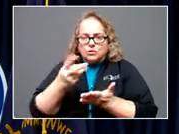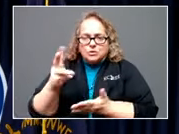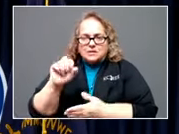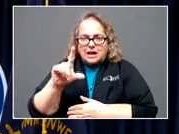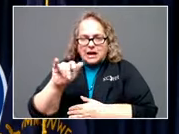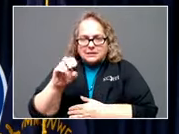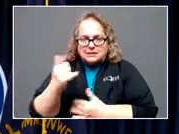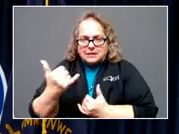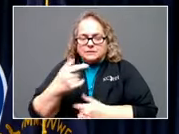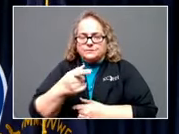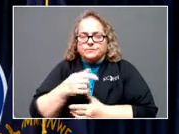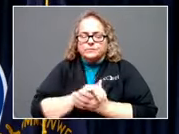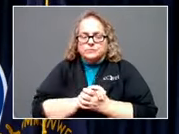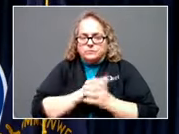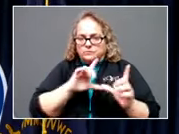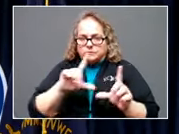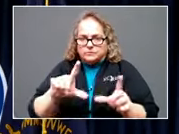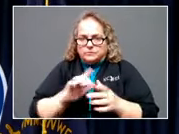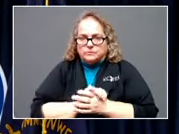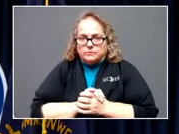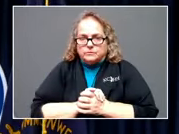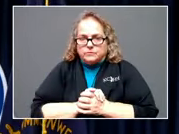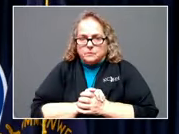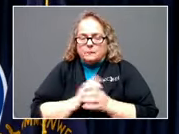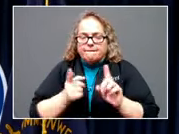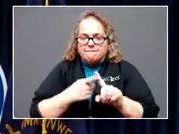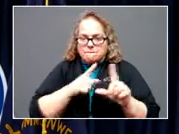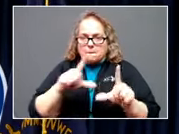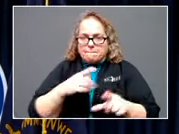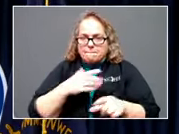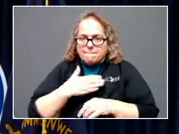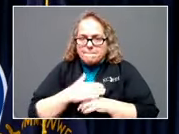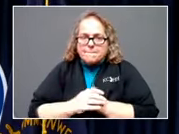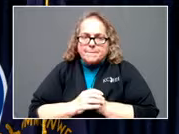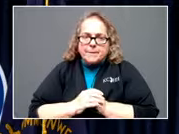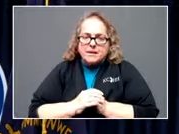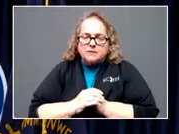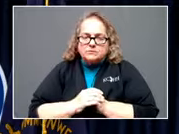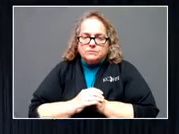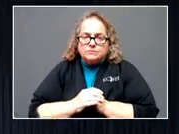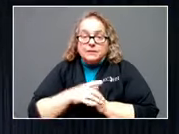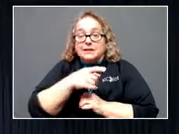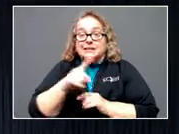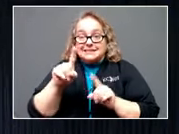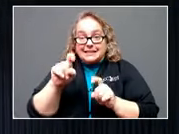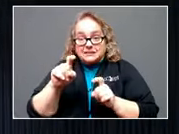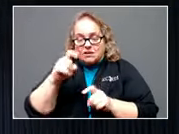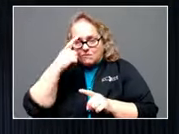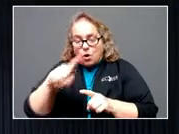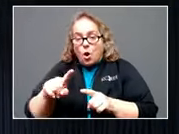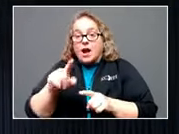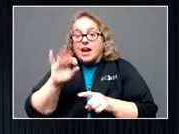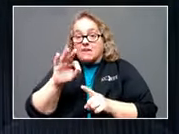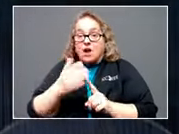situation. So if you can show my first slide, please. So this is the test for isolation. This is if you test positive, what